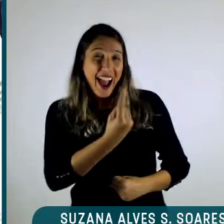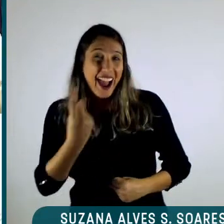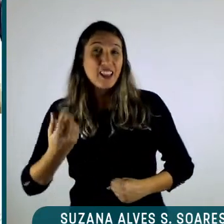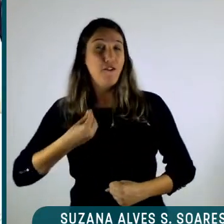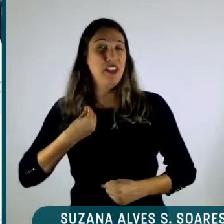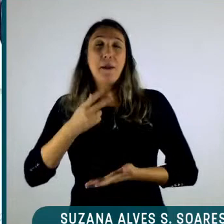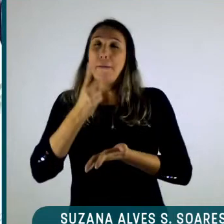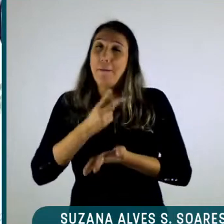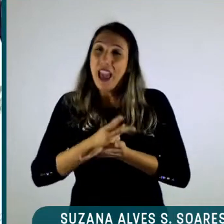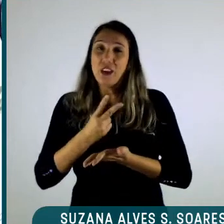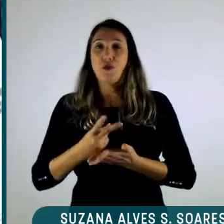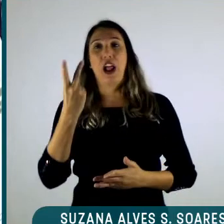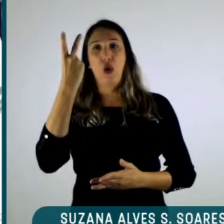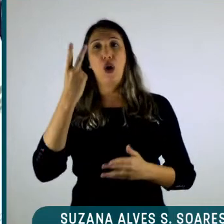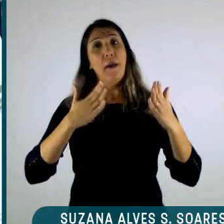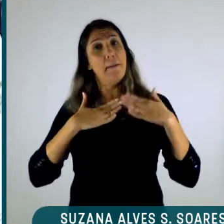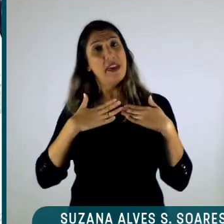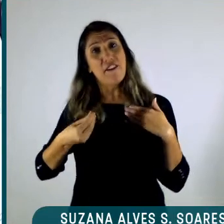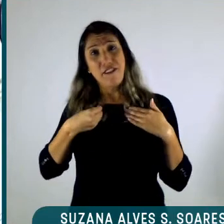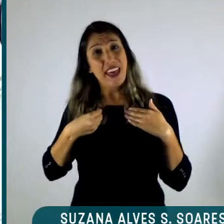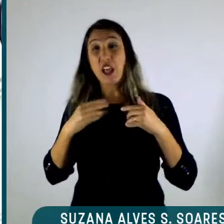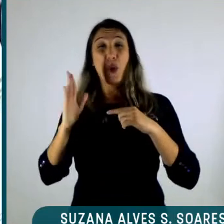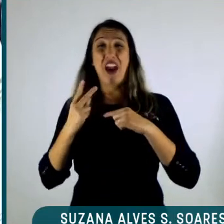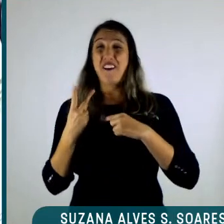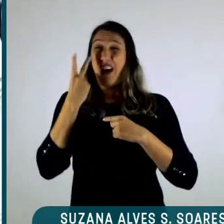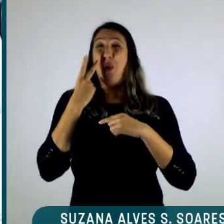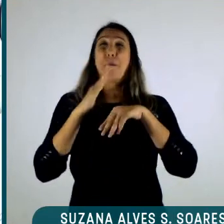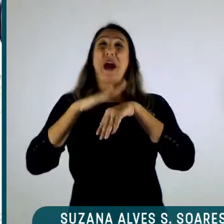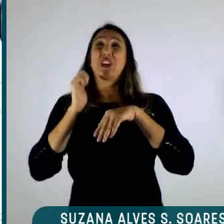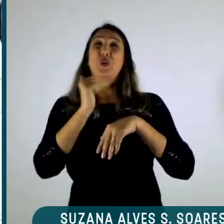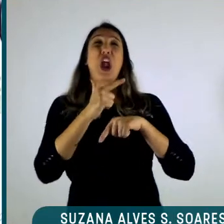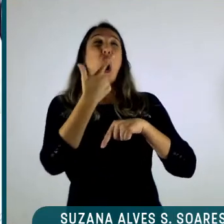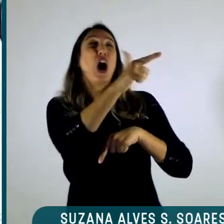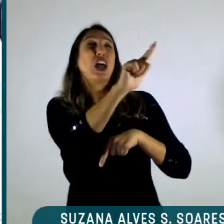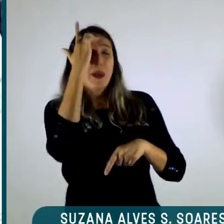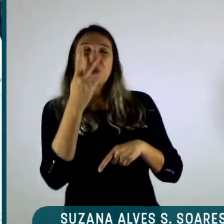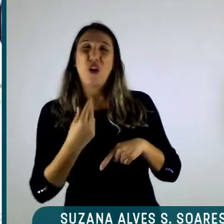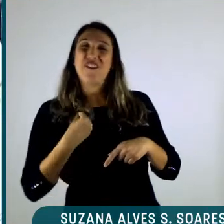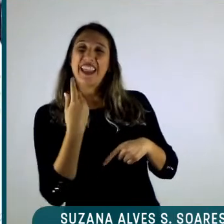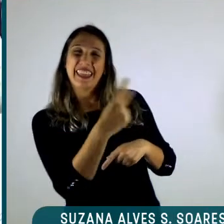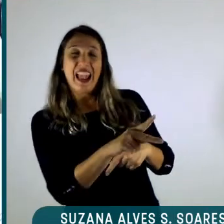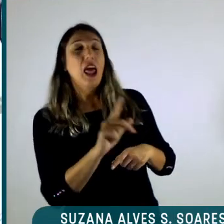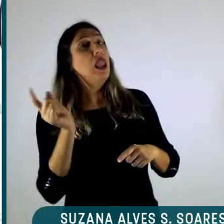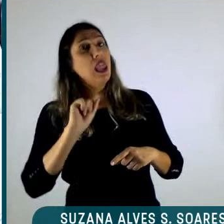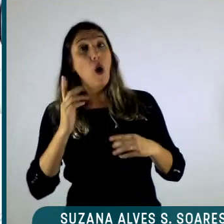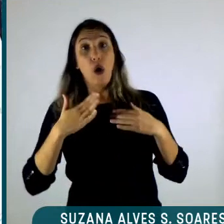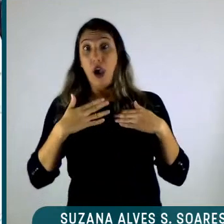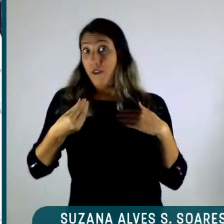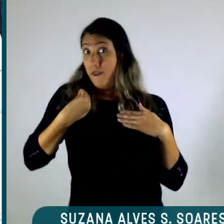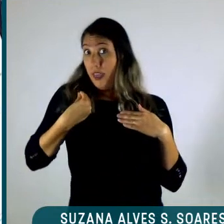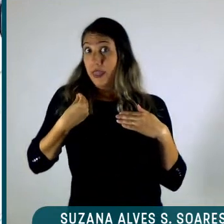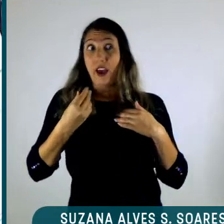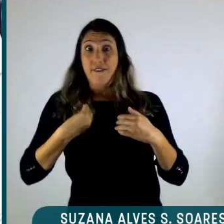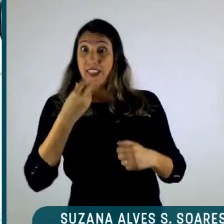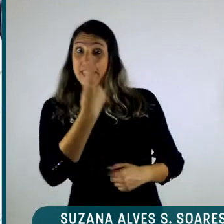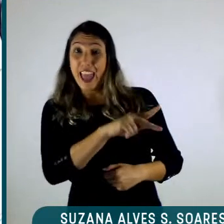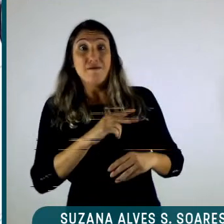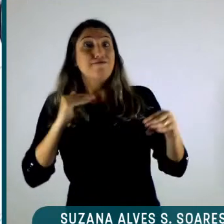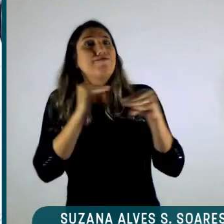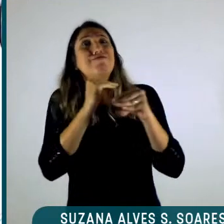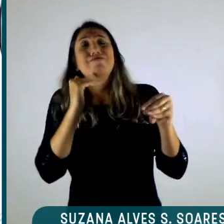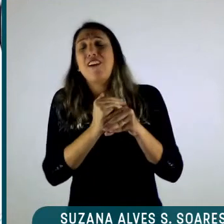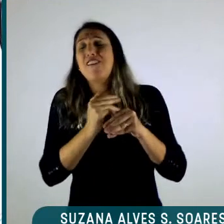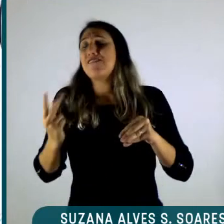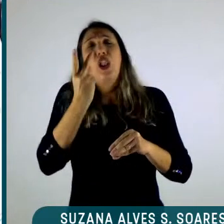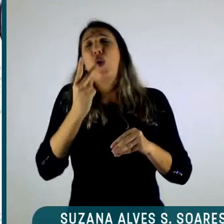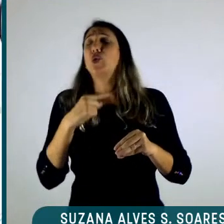and each life has the same value than the other. My life is not worth more than anyone else's. It is worth as much